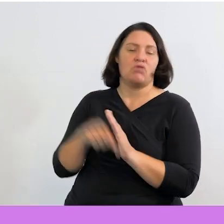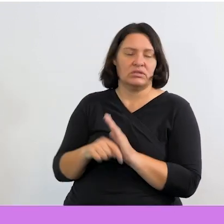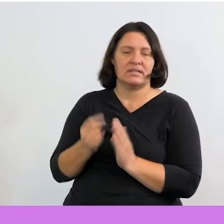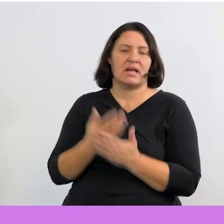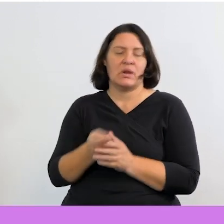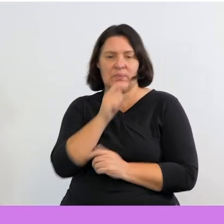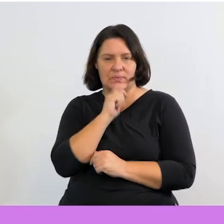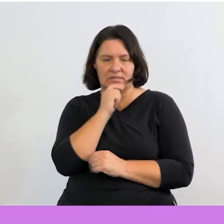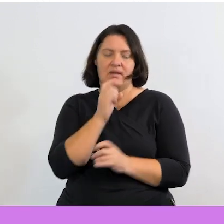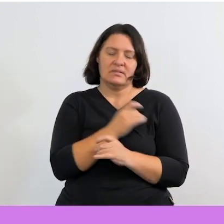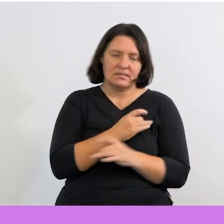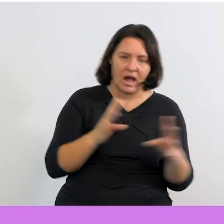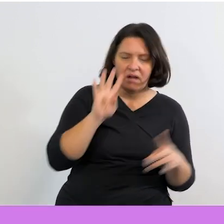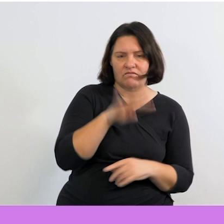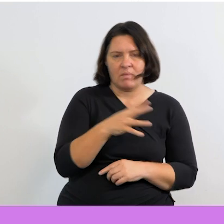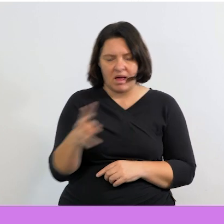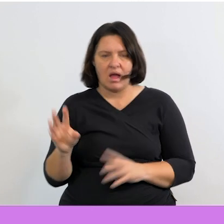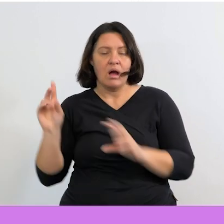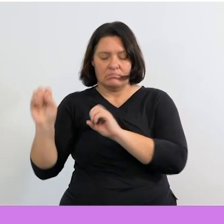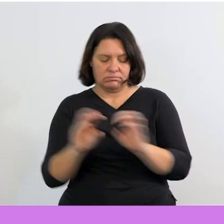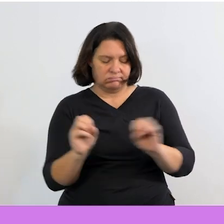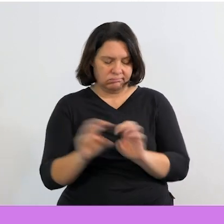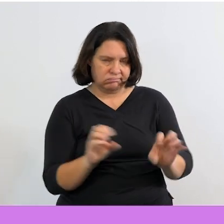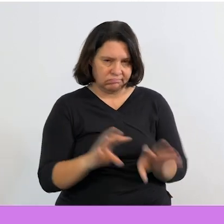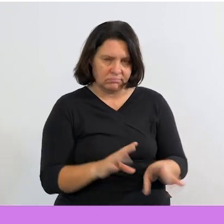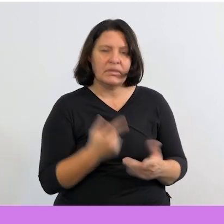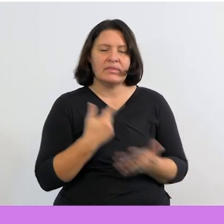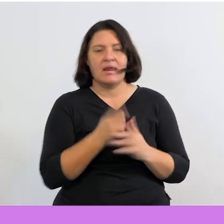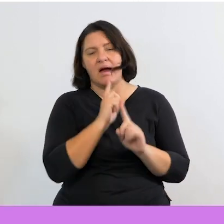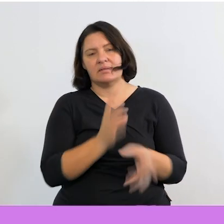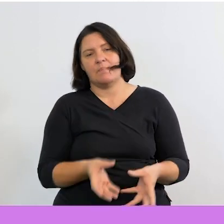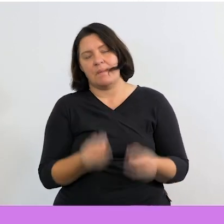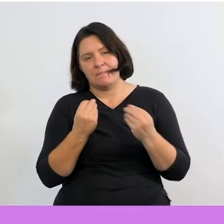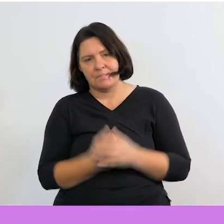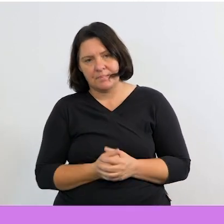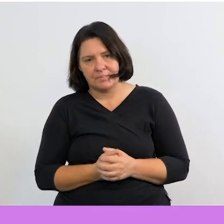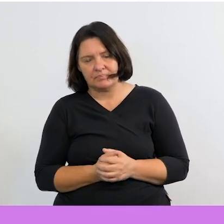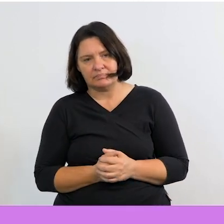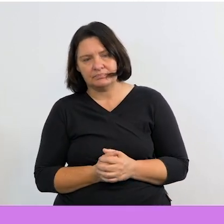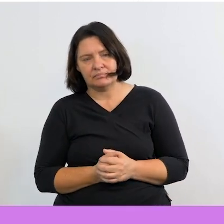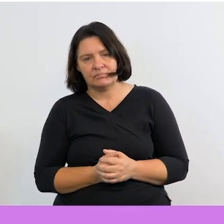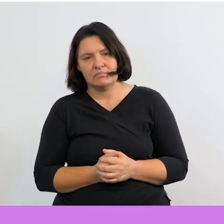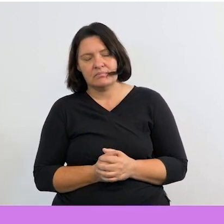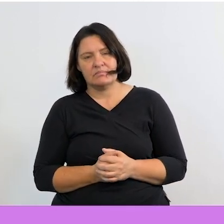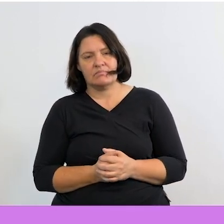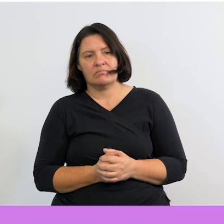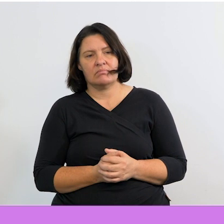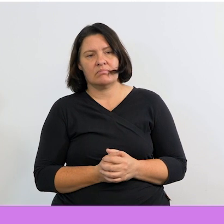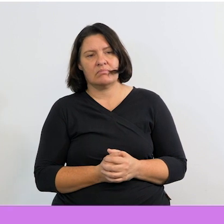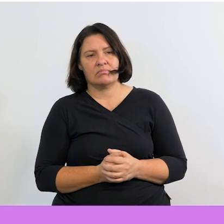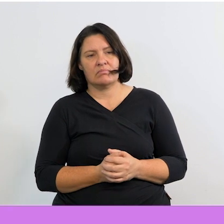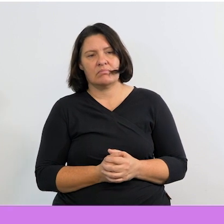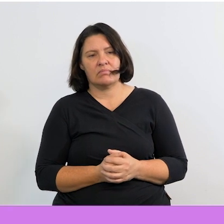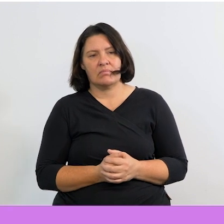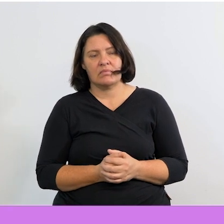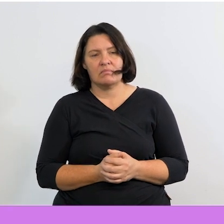you can use the context as well. Start with the formula, substitute into the formula, and then get your same answer. Income, I